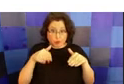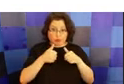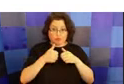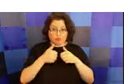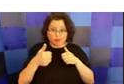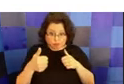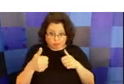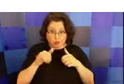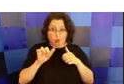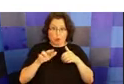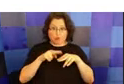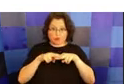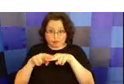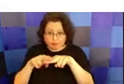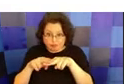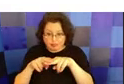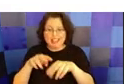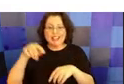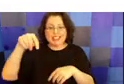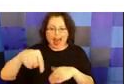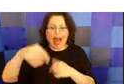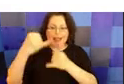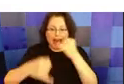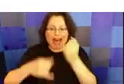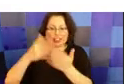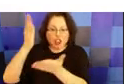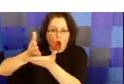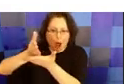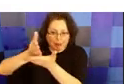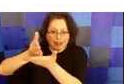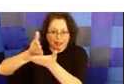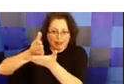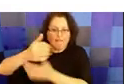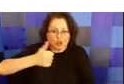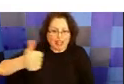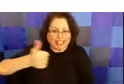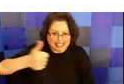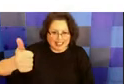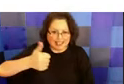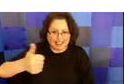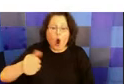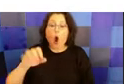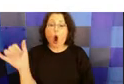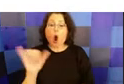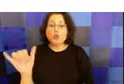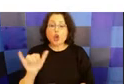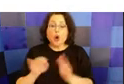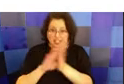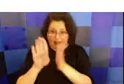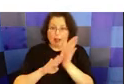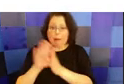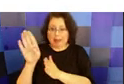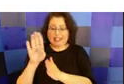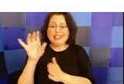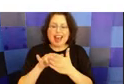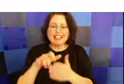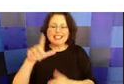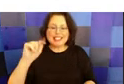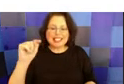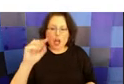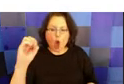or station, or vice versa. And then, of course, joint development, which I also mentioned, which is